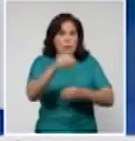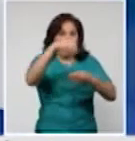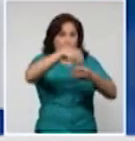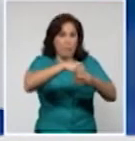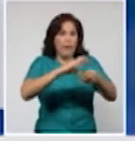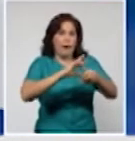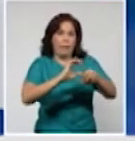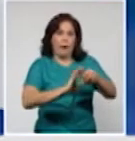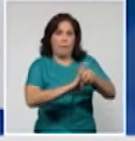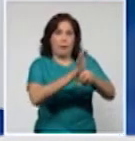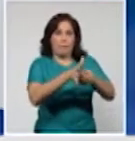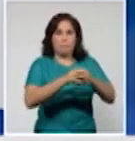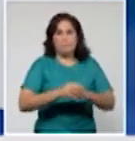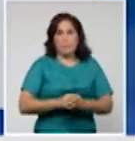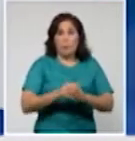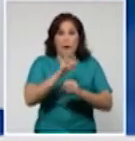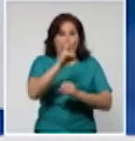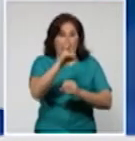Havana,